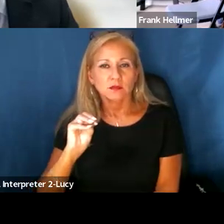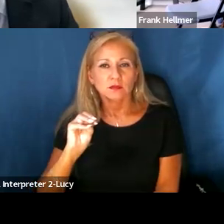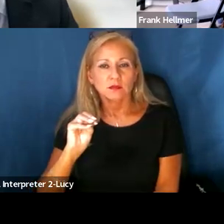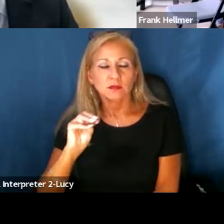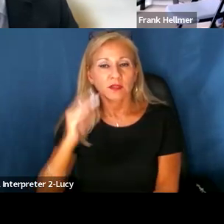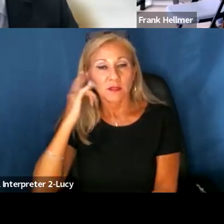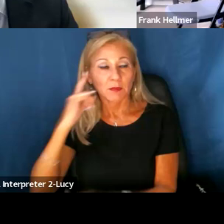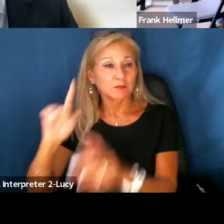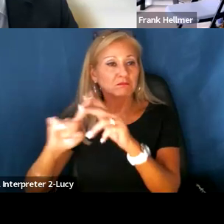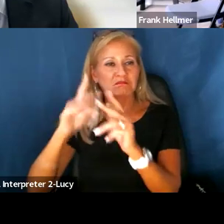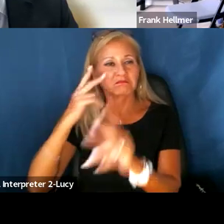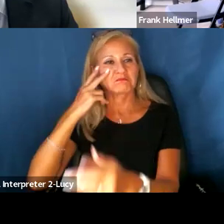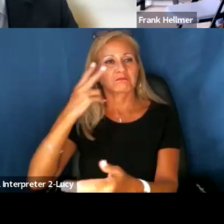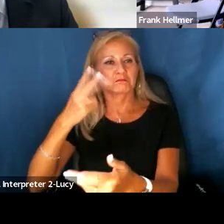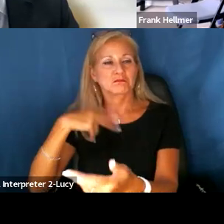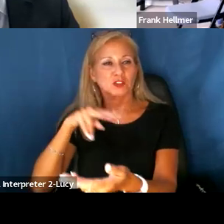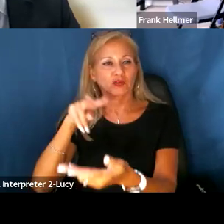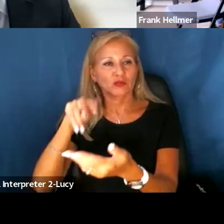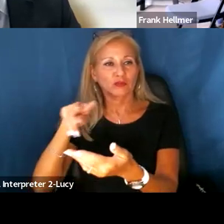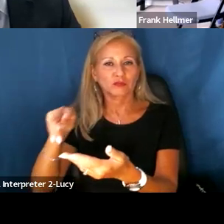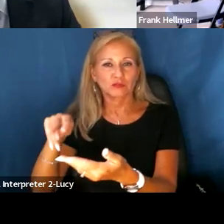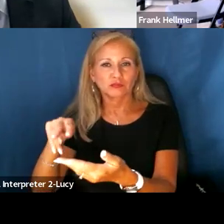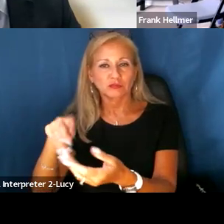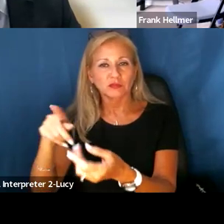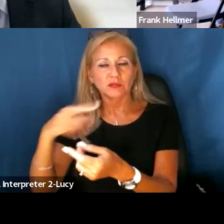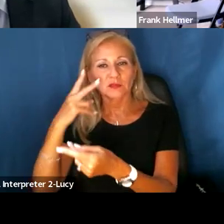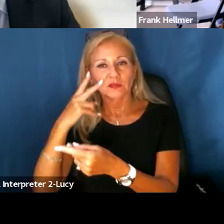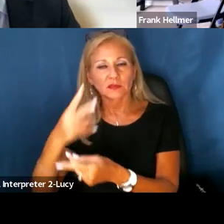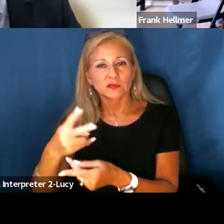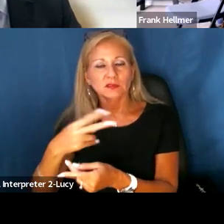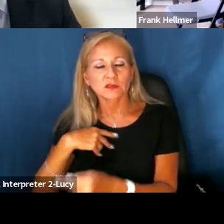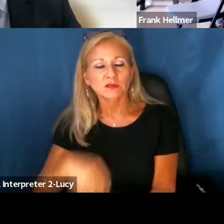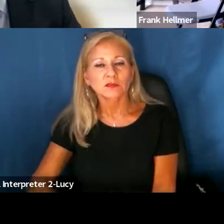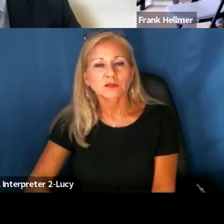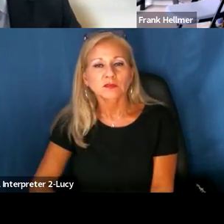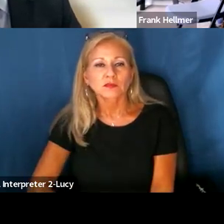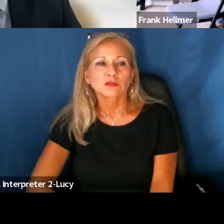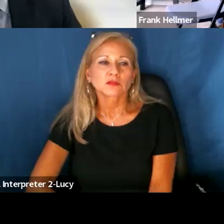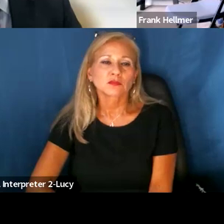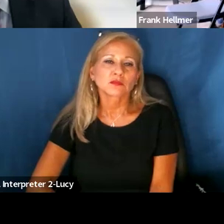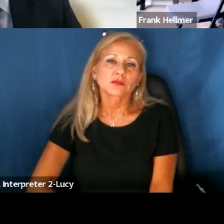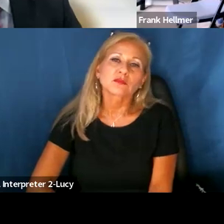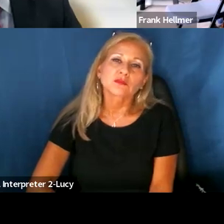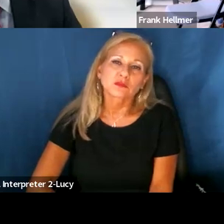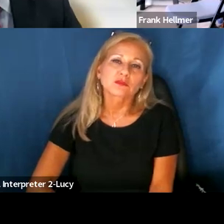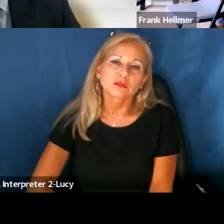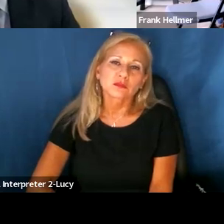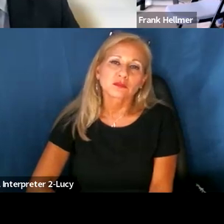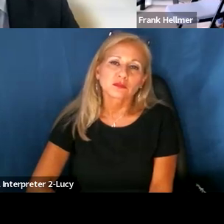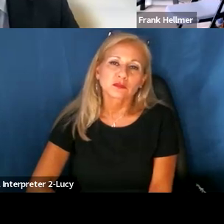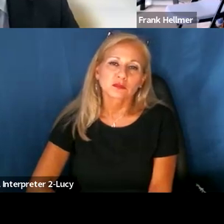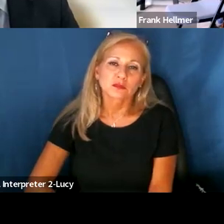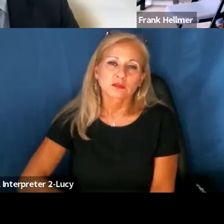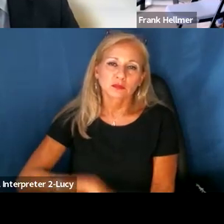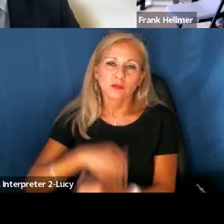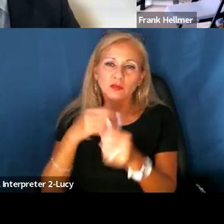when something like that pops into my feed, I look at it. So following